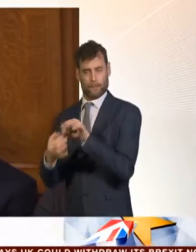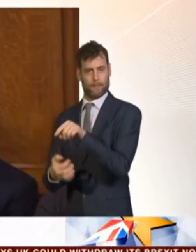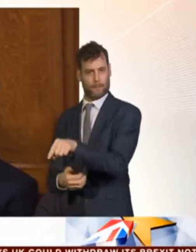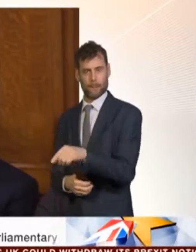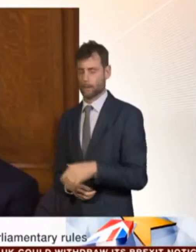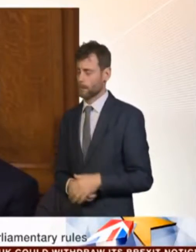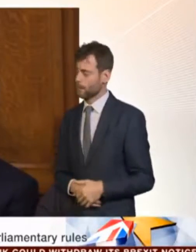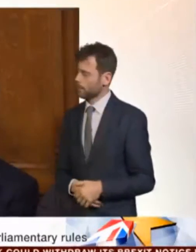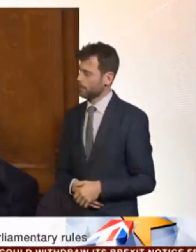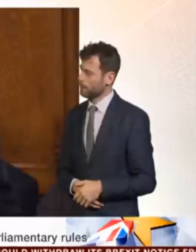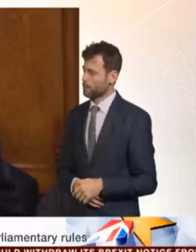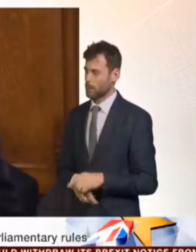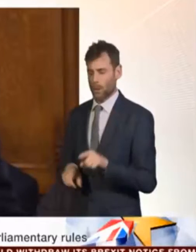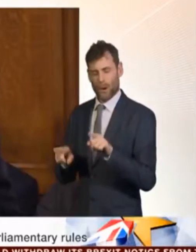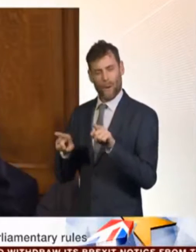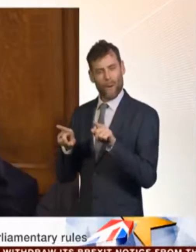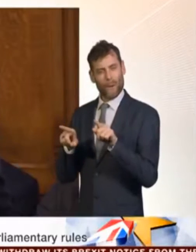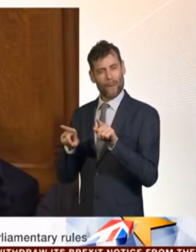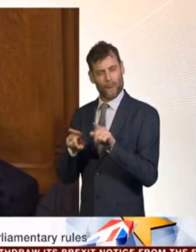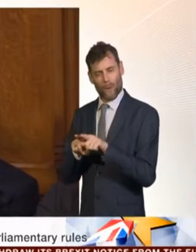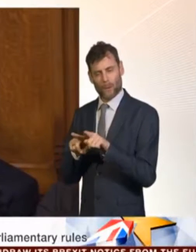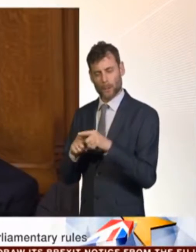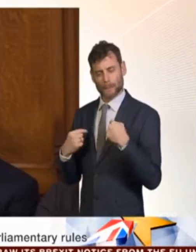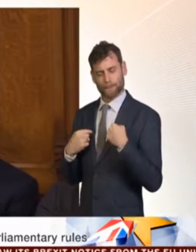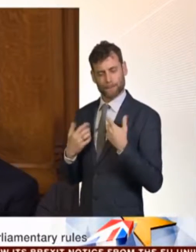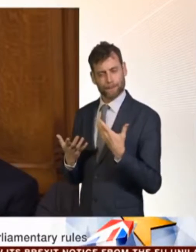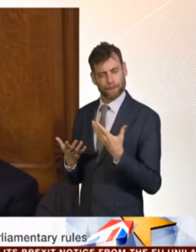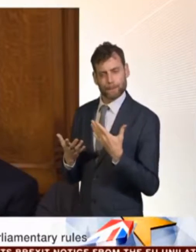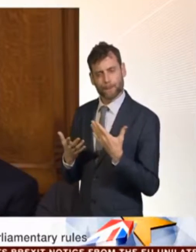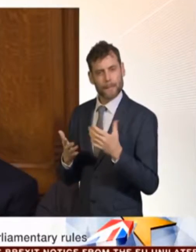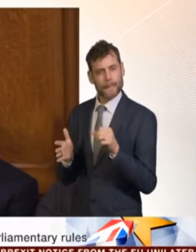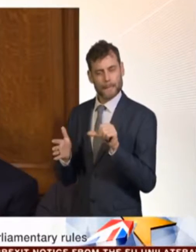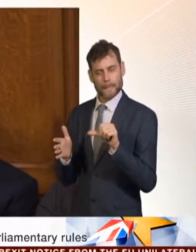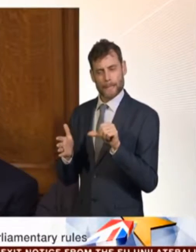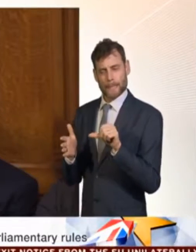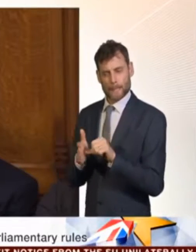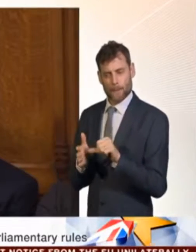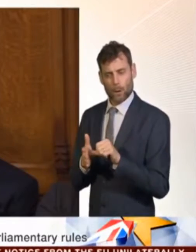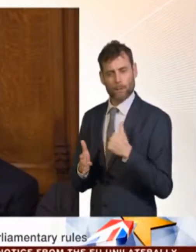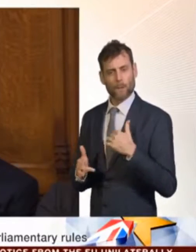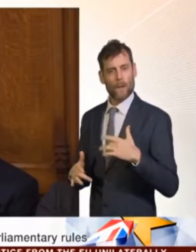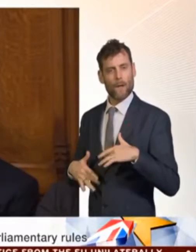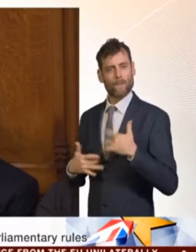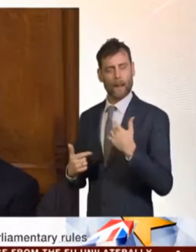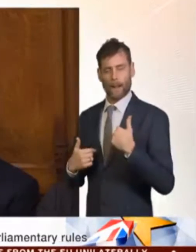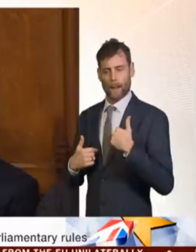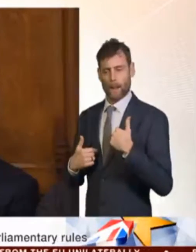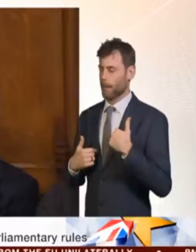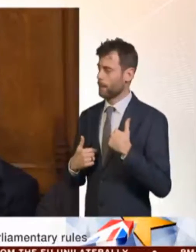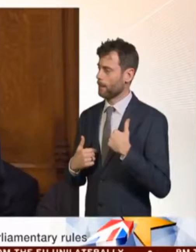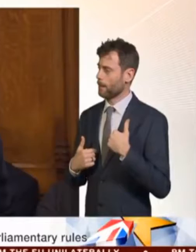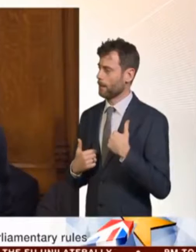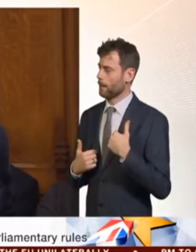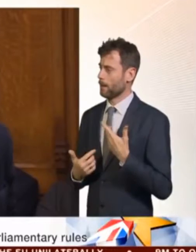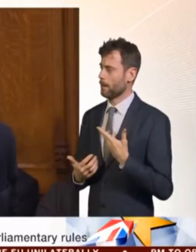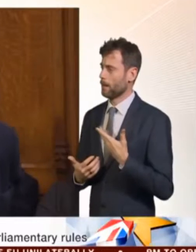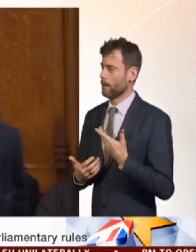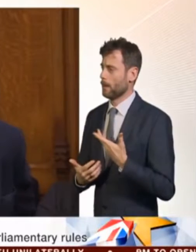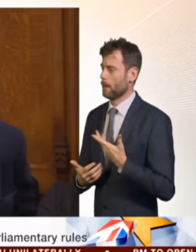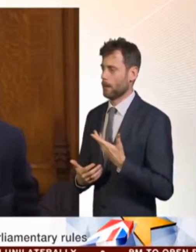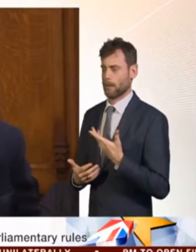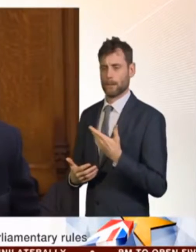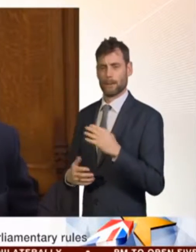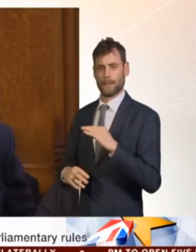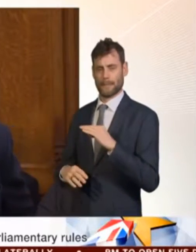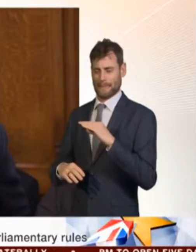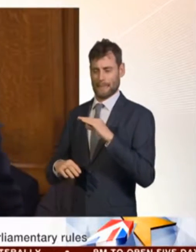on reports that I've heard that it's most unsatisfactory for this issue to be regarded as a